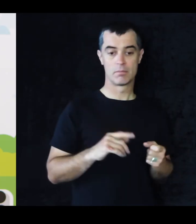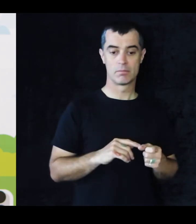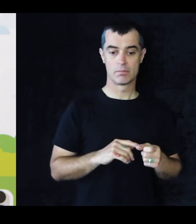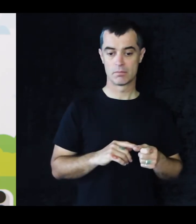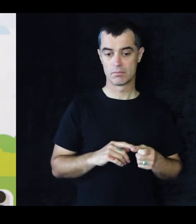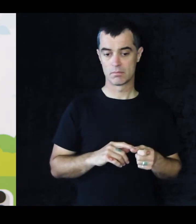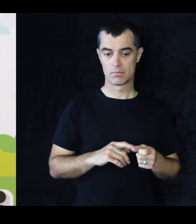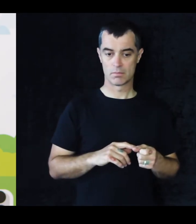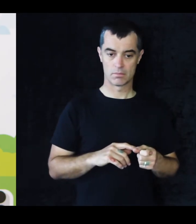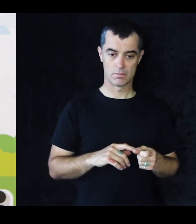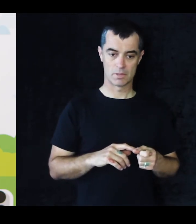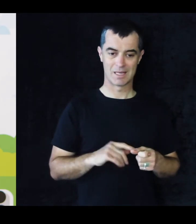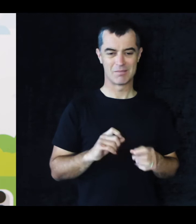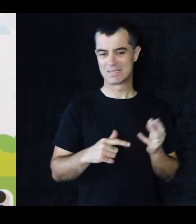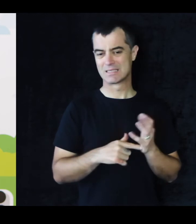fence.